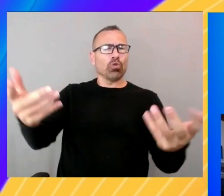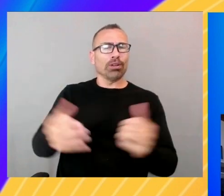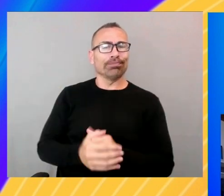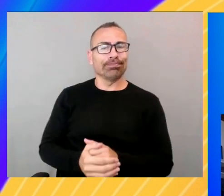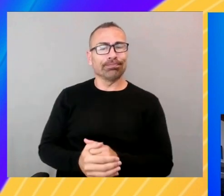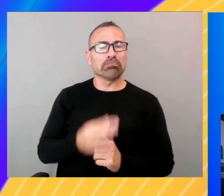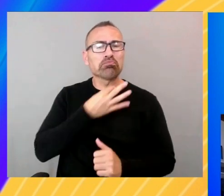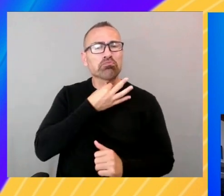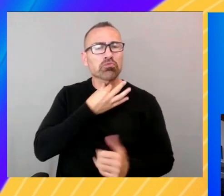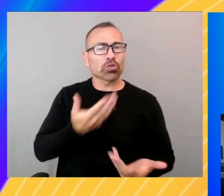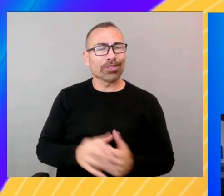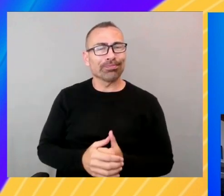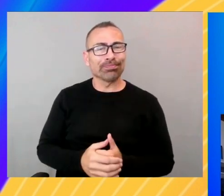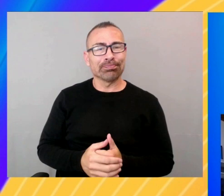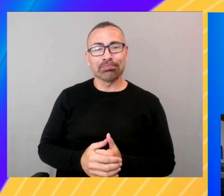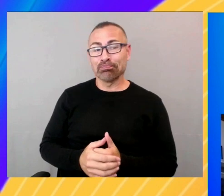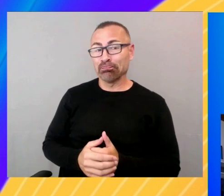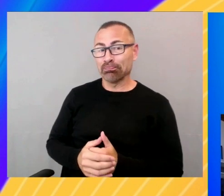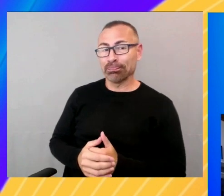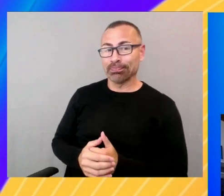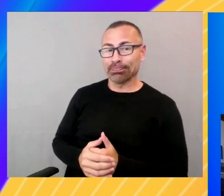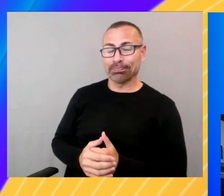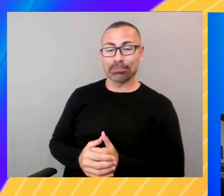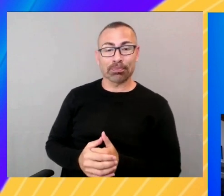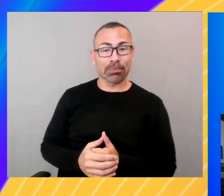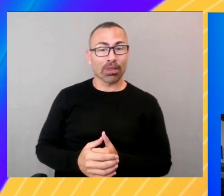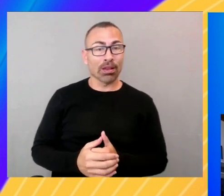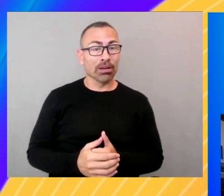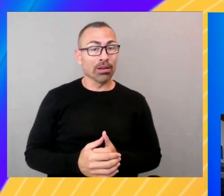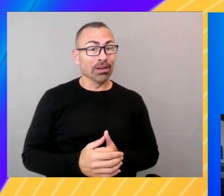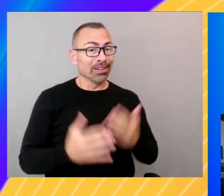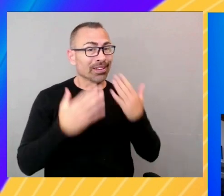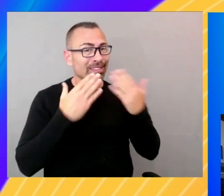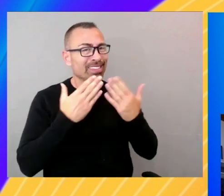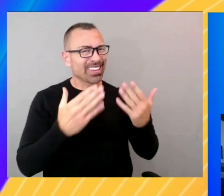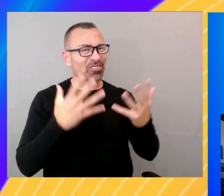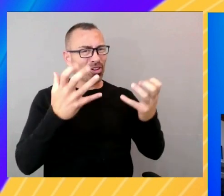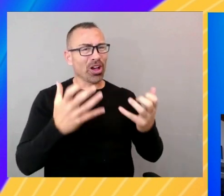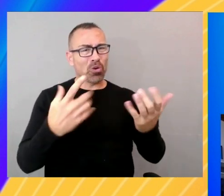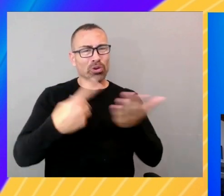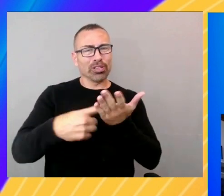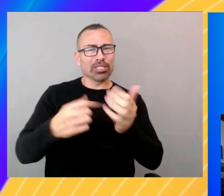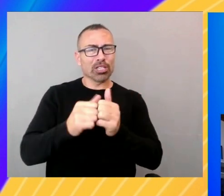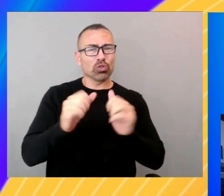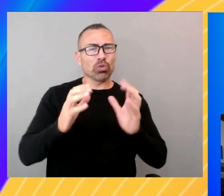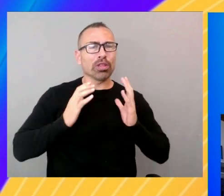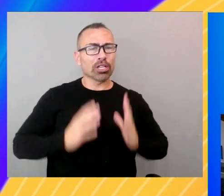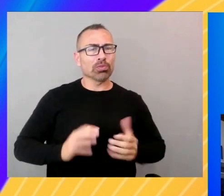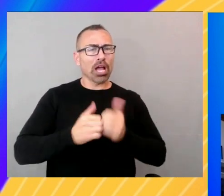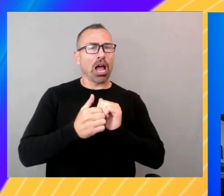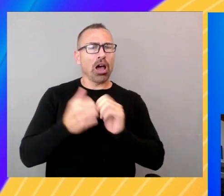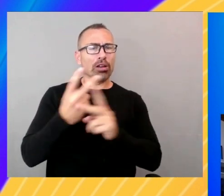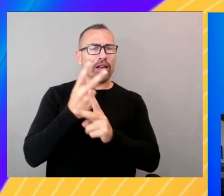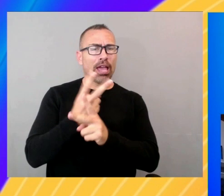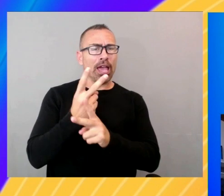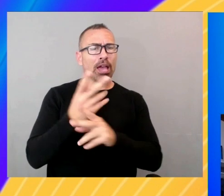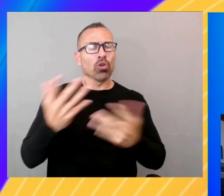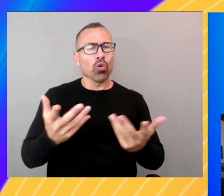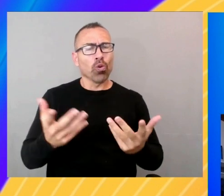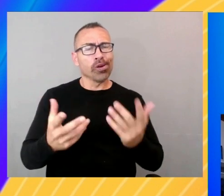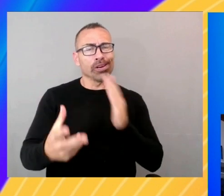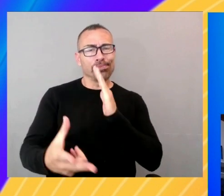having me. I wanted to talk to customers about how we can handle patching both on AWS as well as patching hybrid management resources as